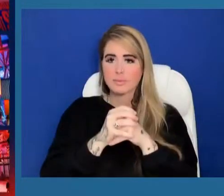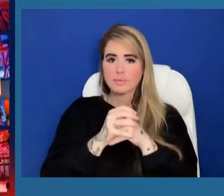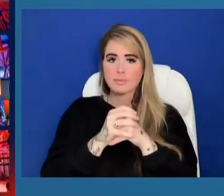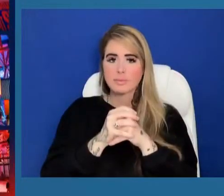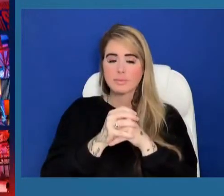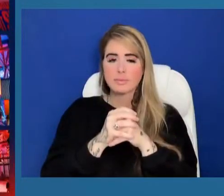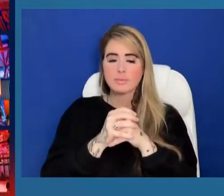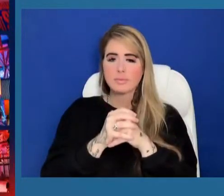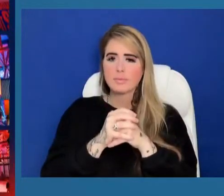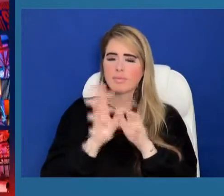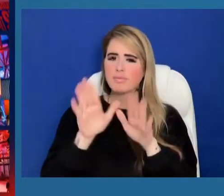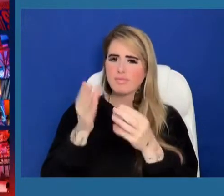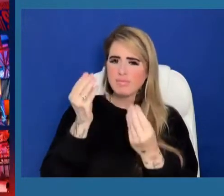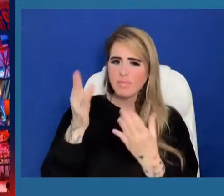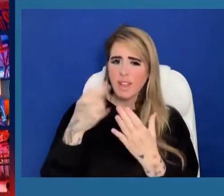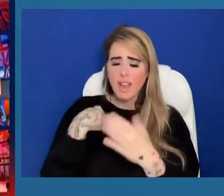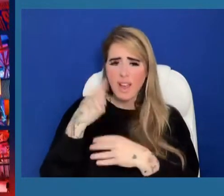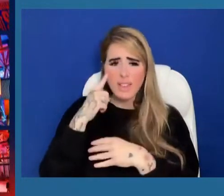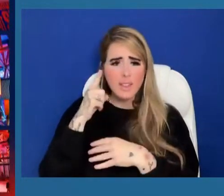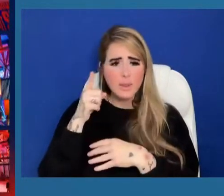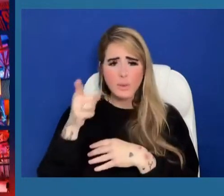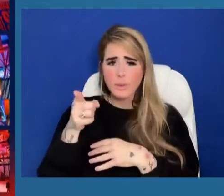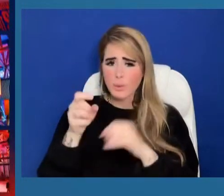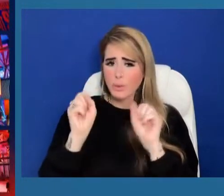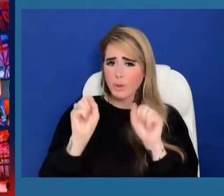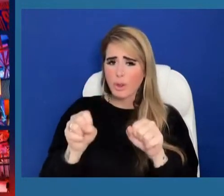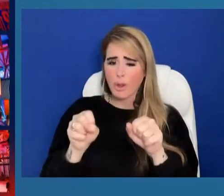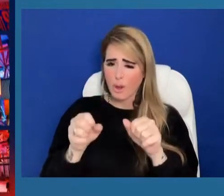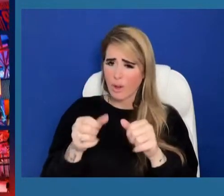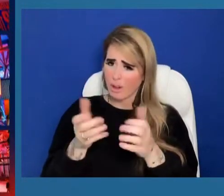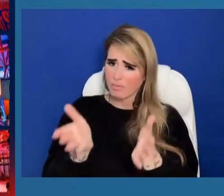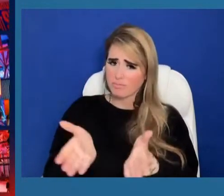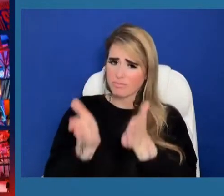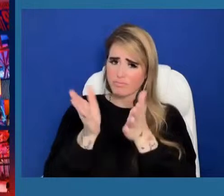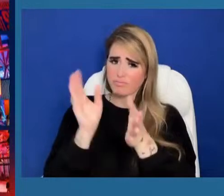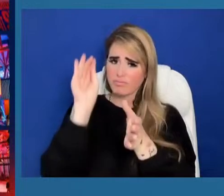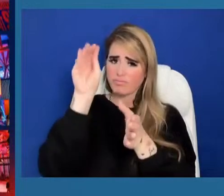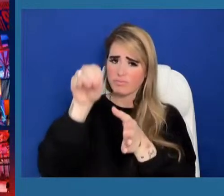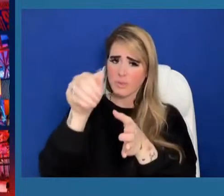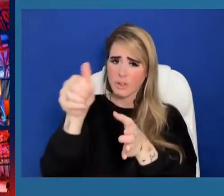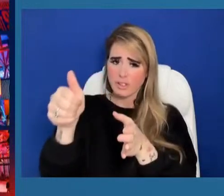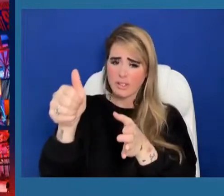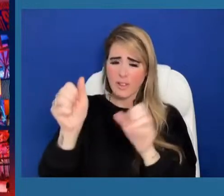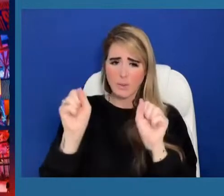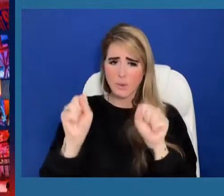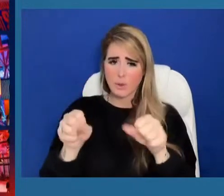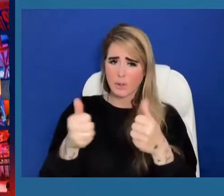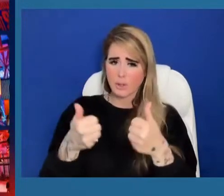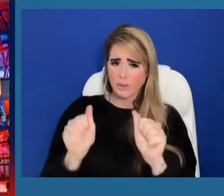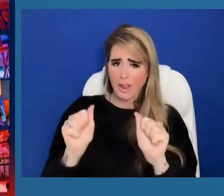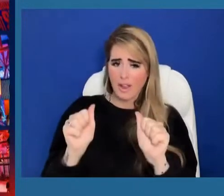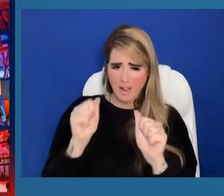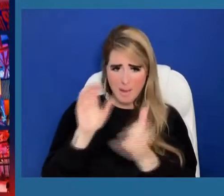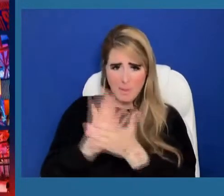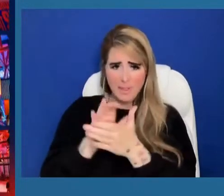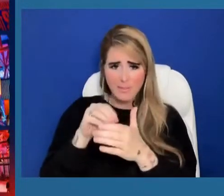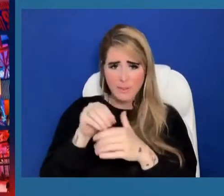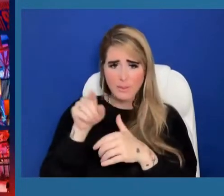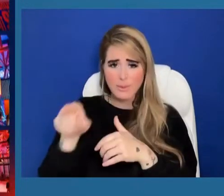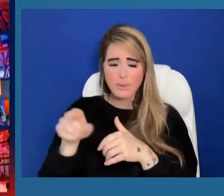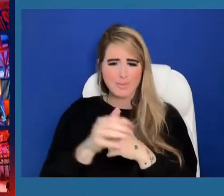Terry, I think you're selling yourself short. I think you could raise that beam on your own. I believe in you. Maybe you could give it a try.